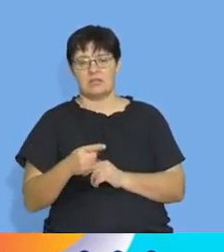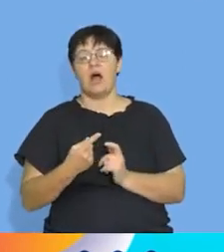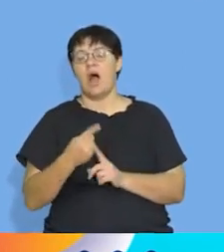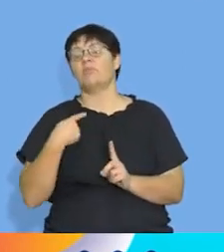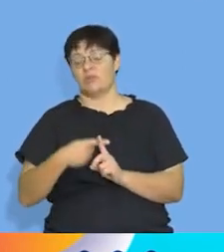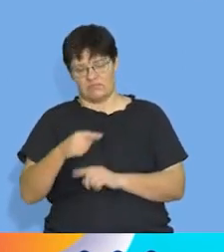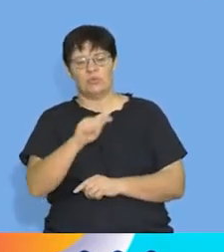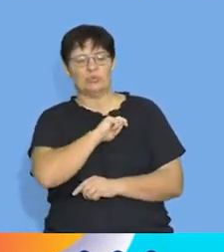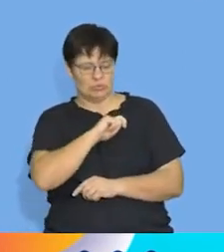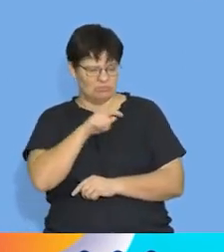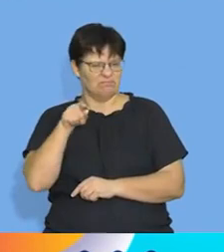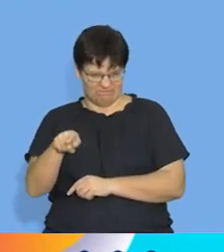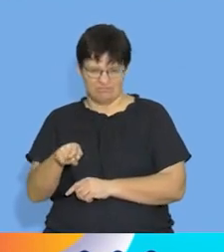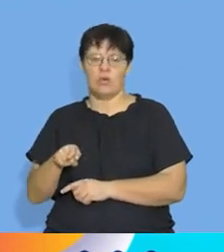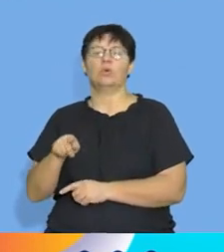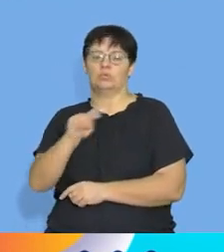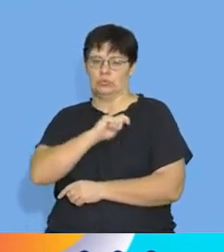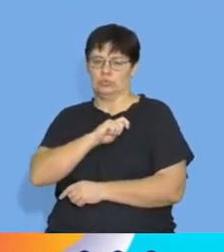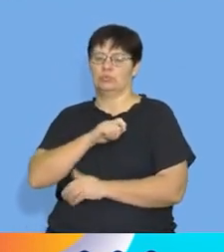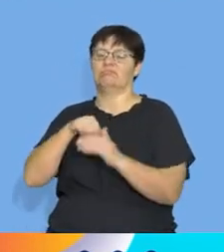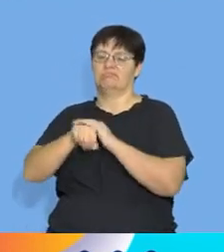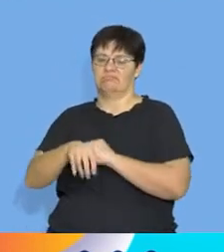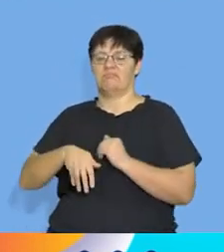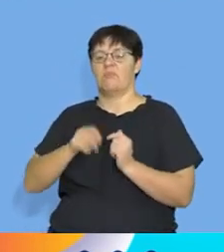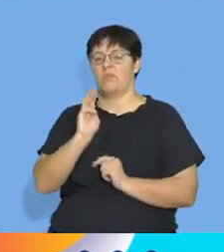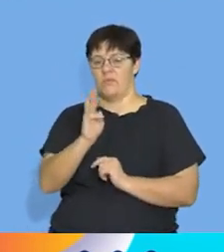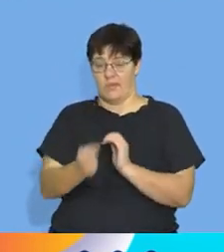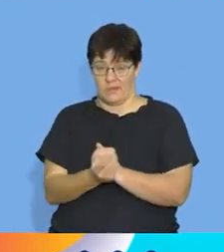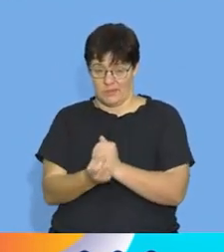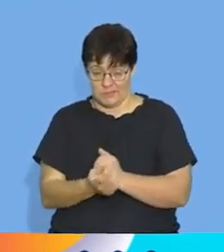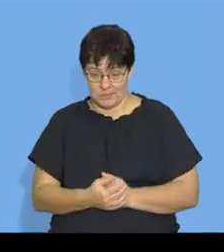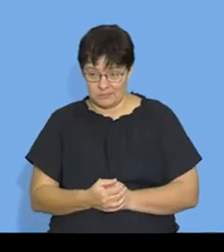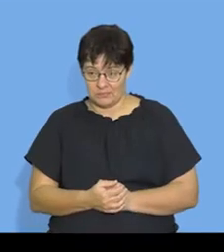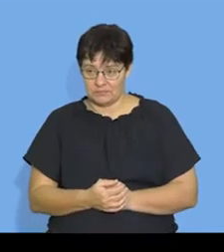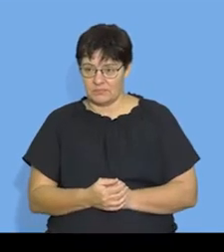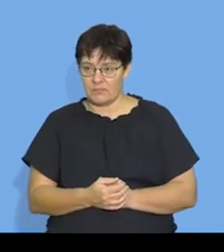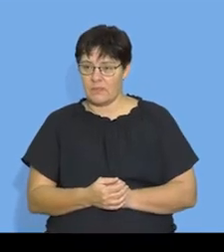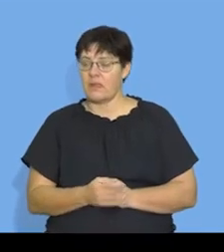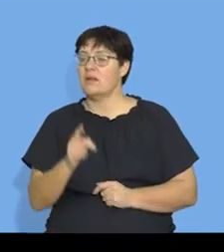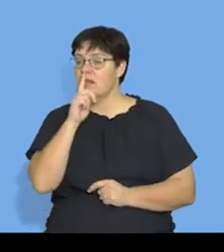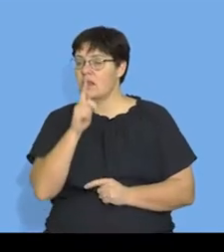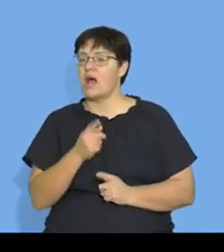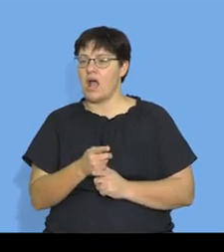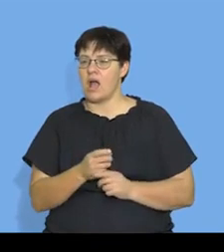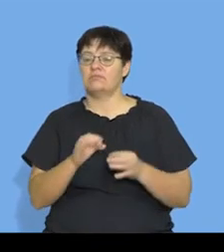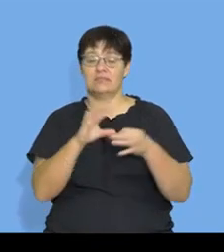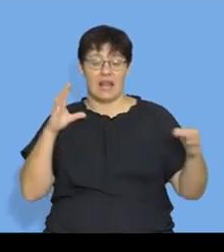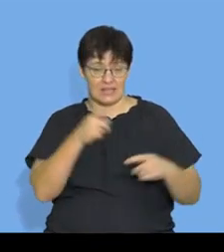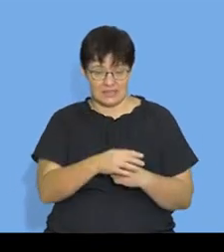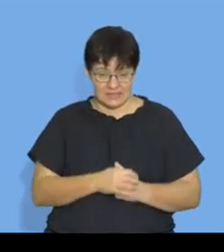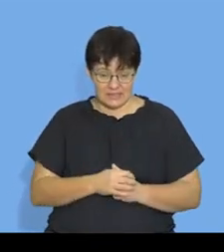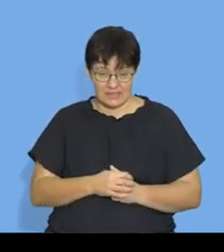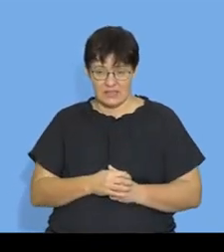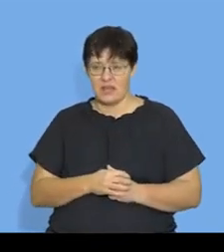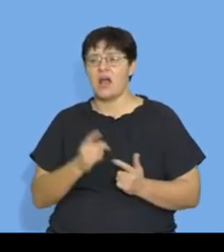a positive indication that a female is going into labor. And we see that the cervix begins to